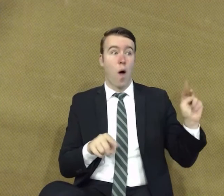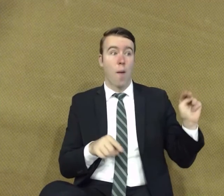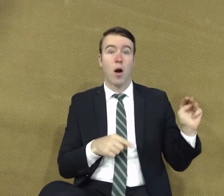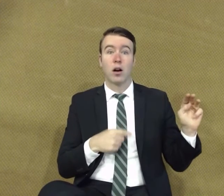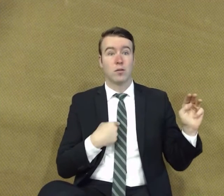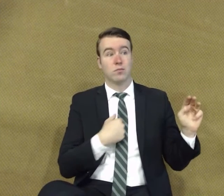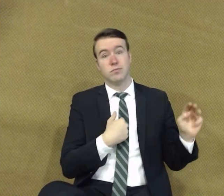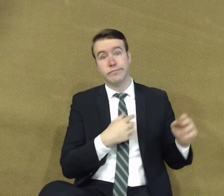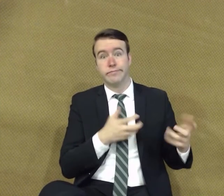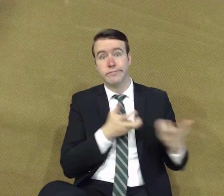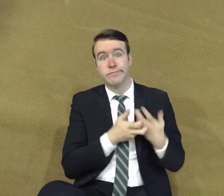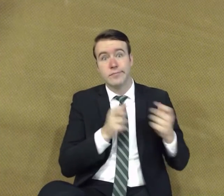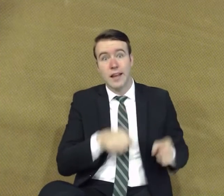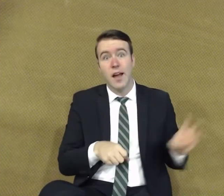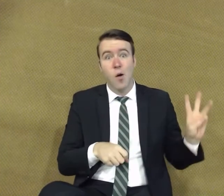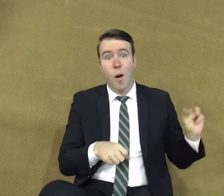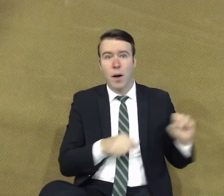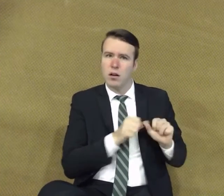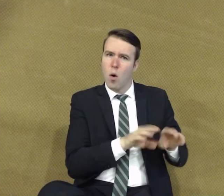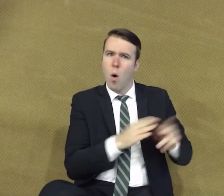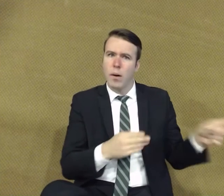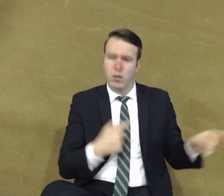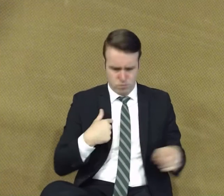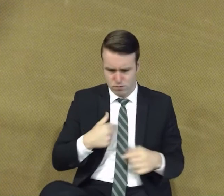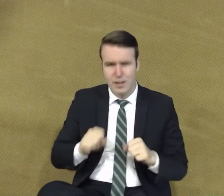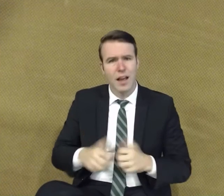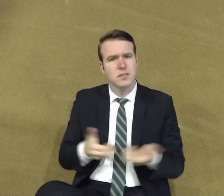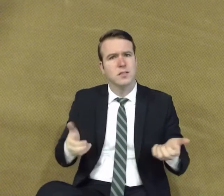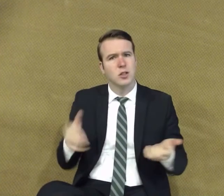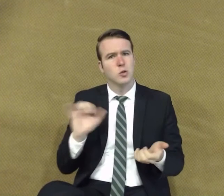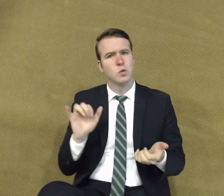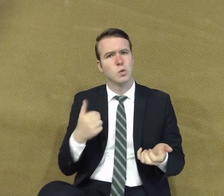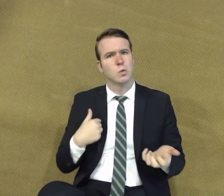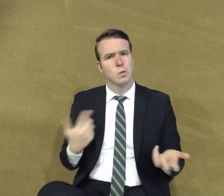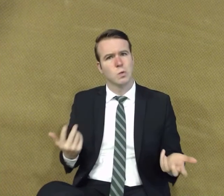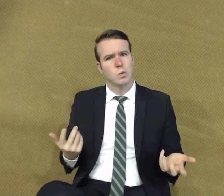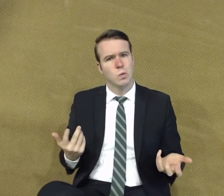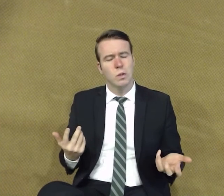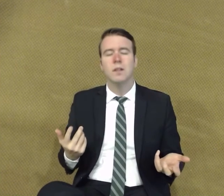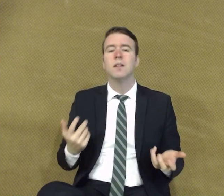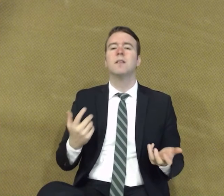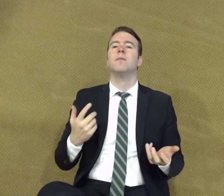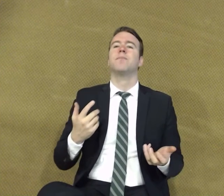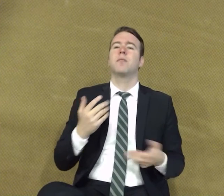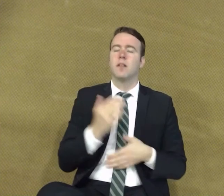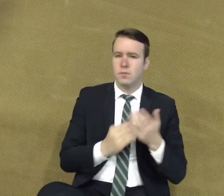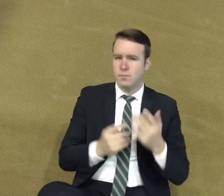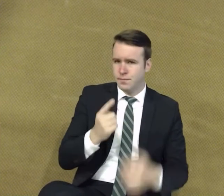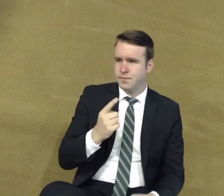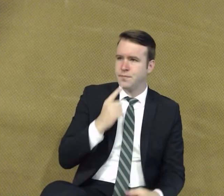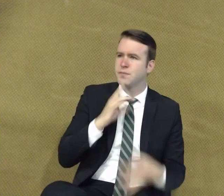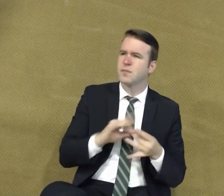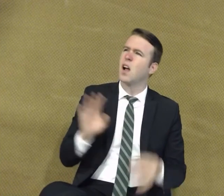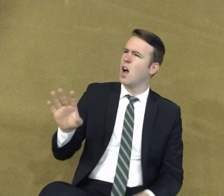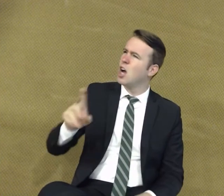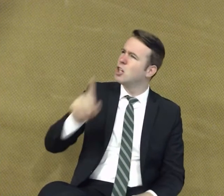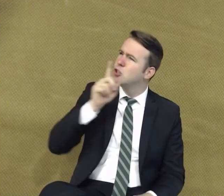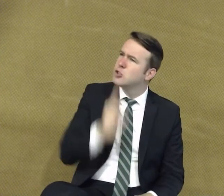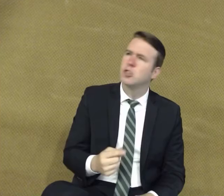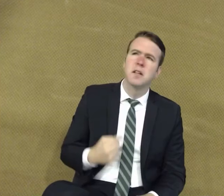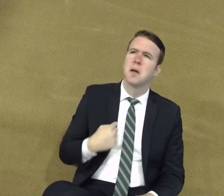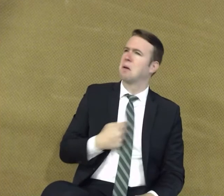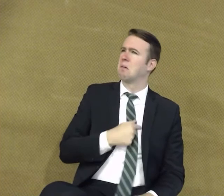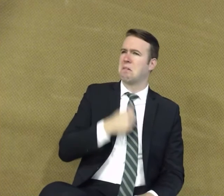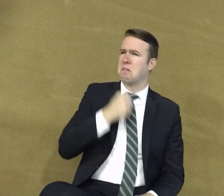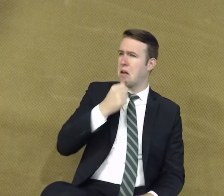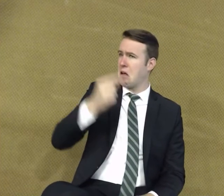Walmart or as good as any of the other stores. And somebody said, surely we don't